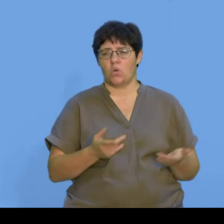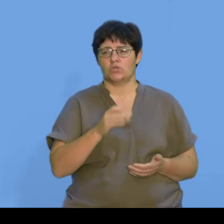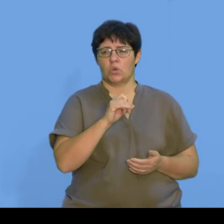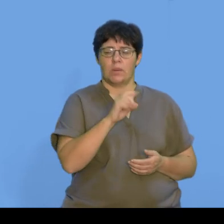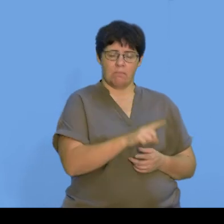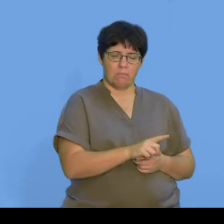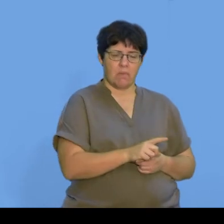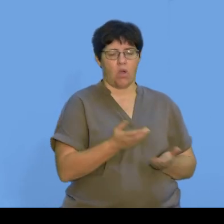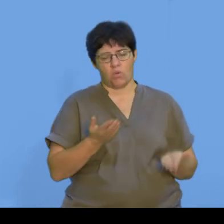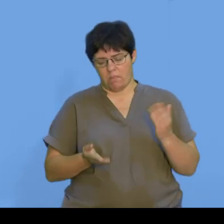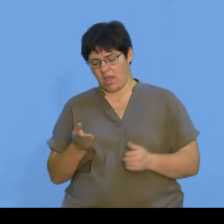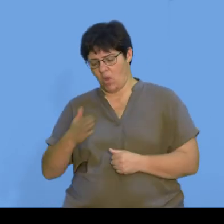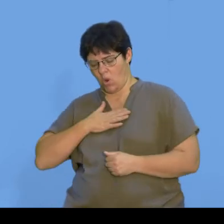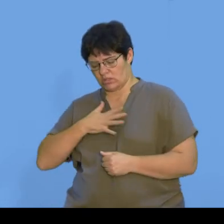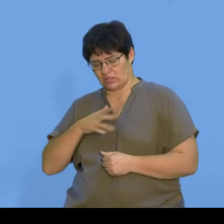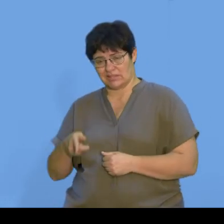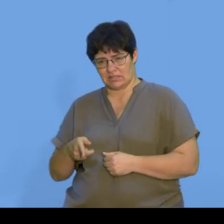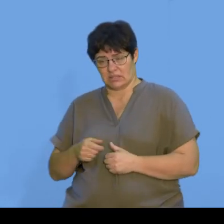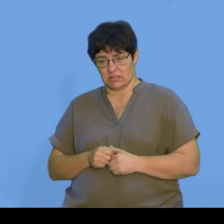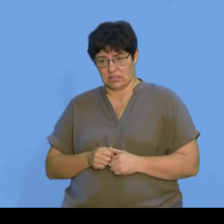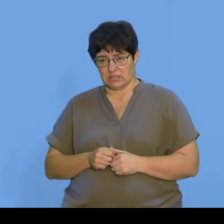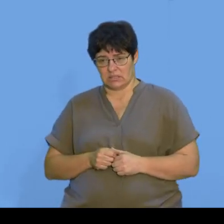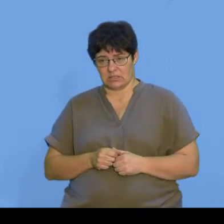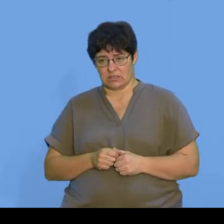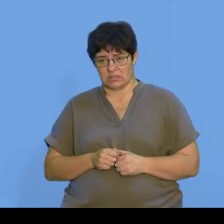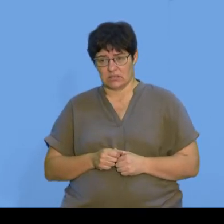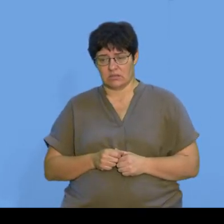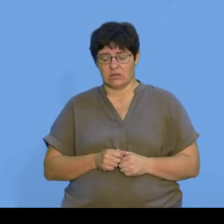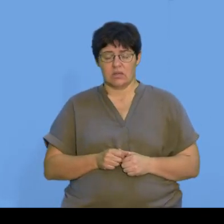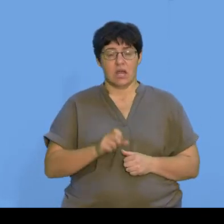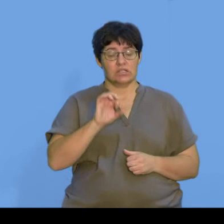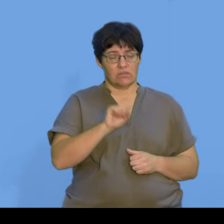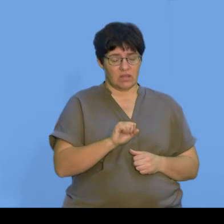sodium to oxygen. You know, in the sulfate, it's